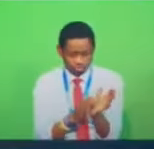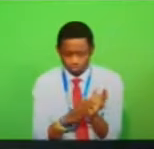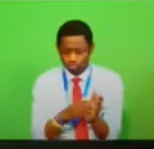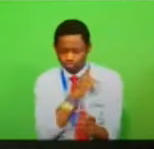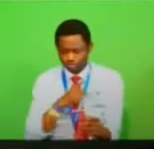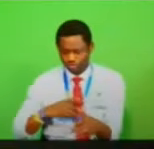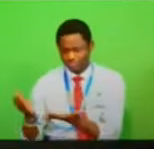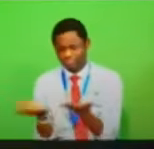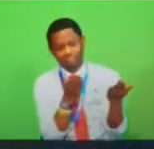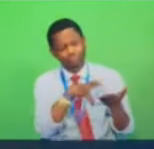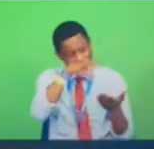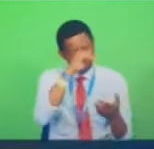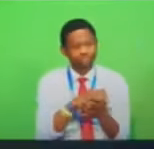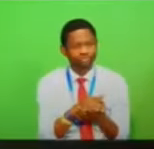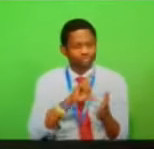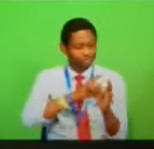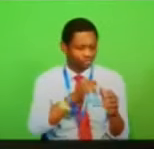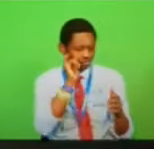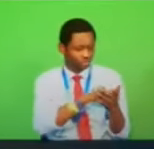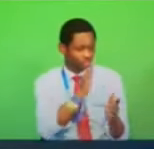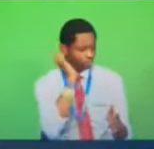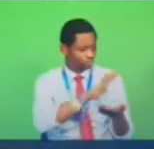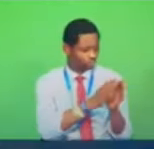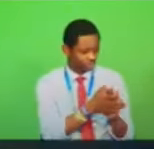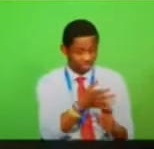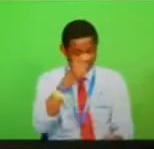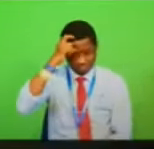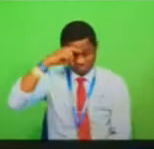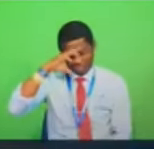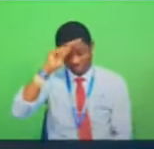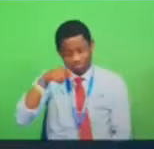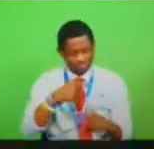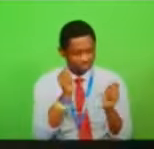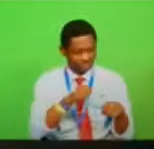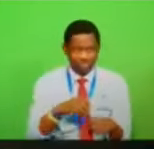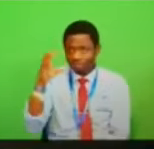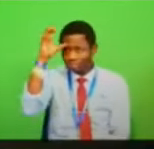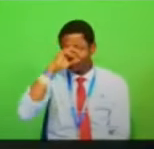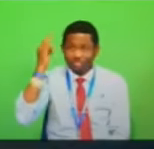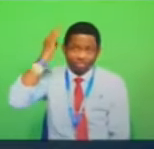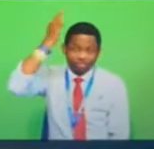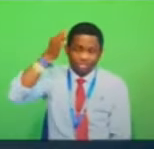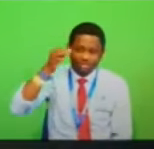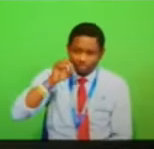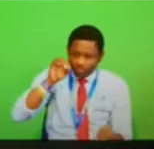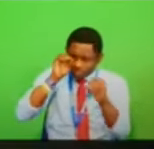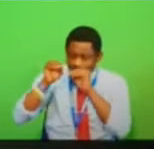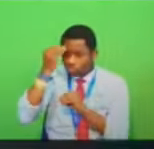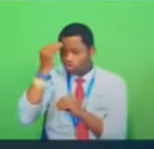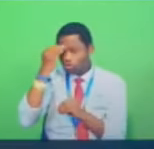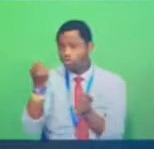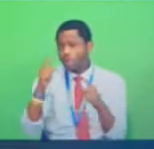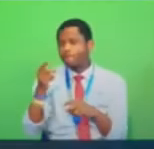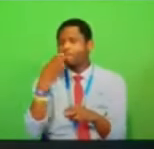will become what they call wise men, people who can predict the future, people who could know when bad things are coming and would be